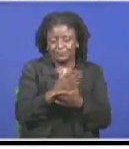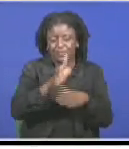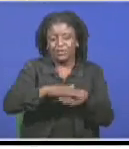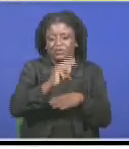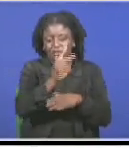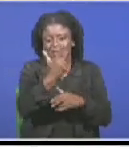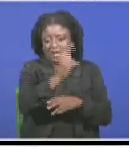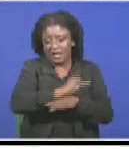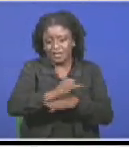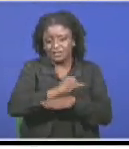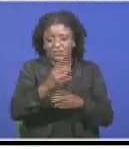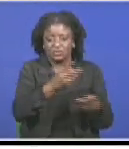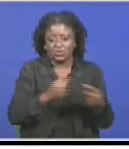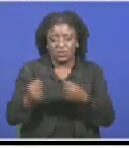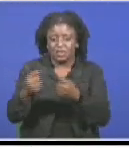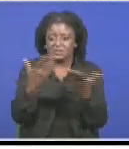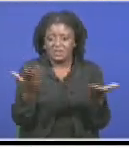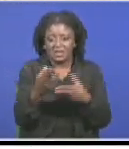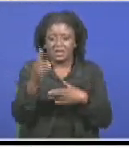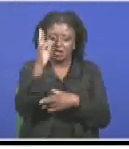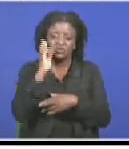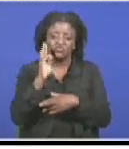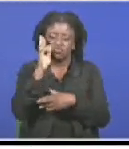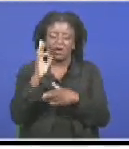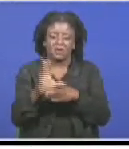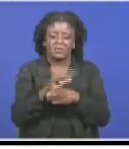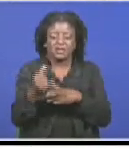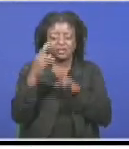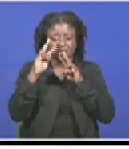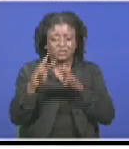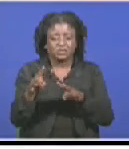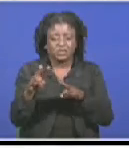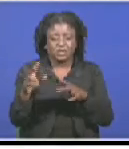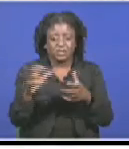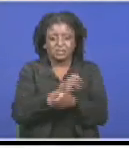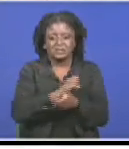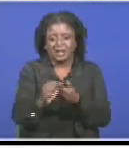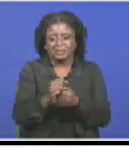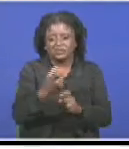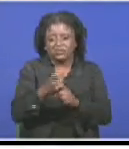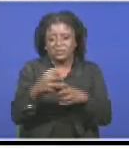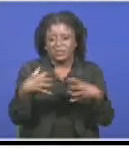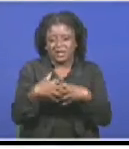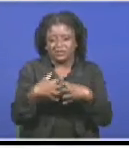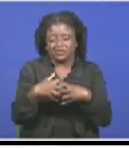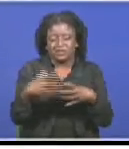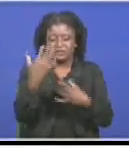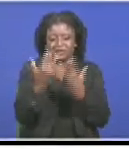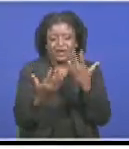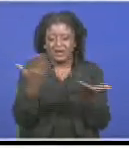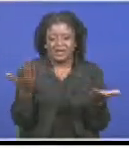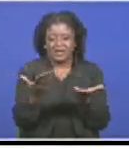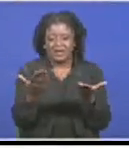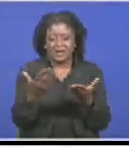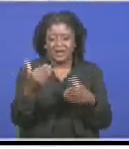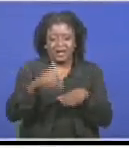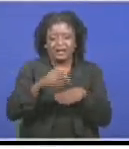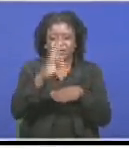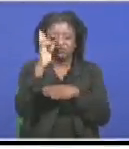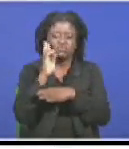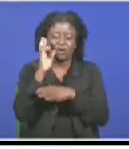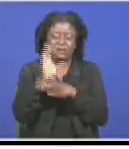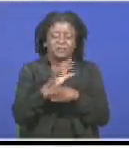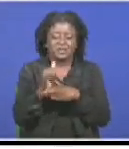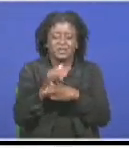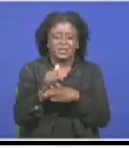academic year was here in Rumkey, where he viewed damage sustained from an electrical fire here at the Rumkey All-Age School. Prime Minister Minnis saw firsthand